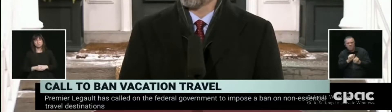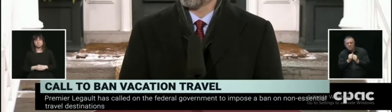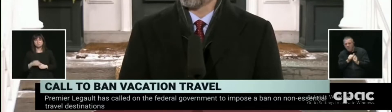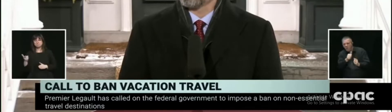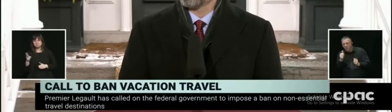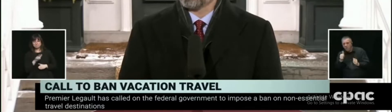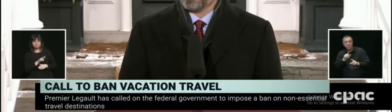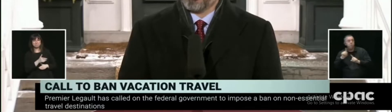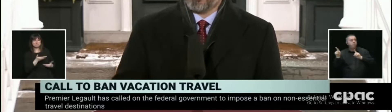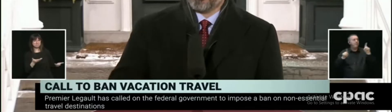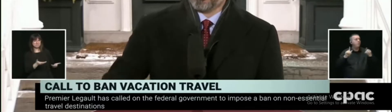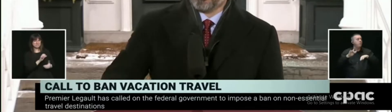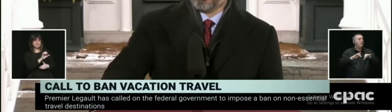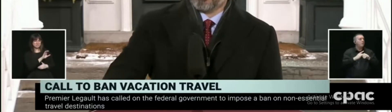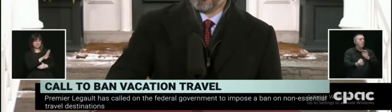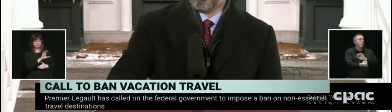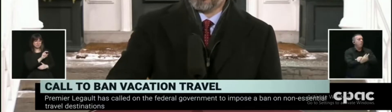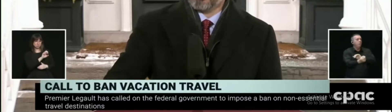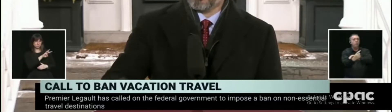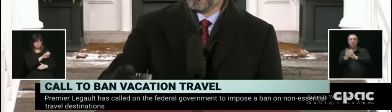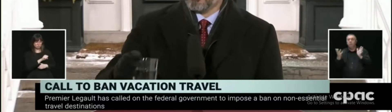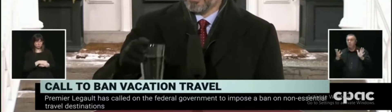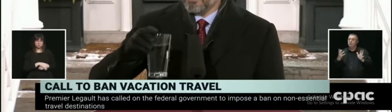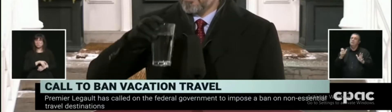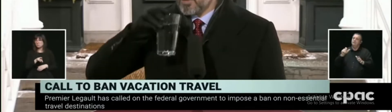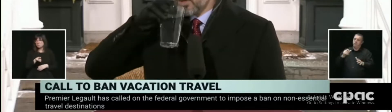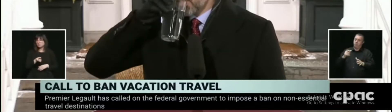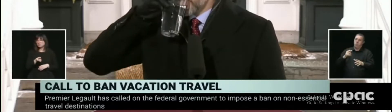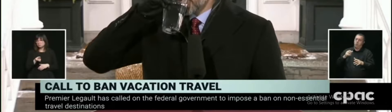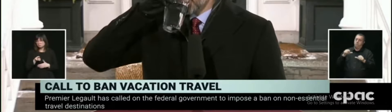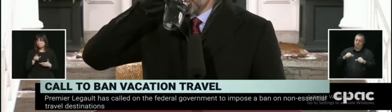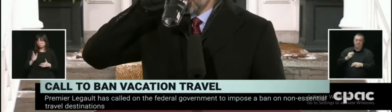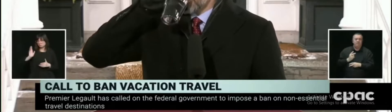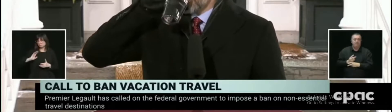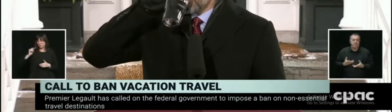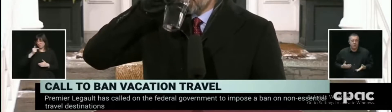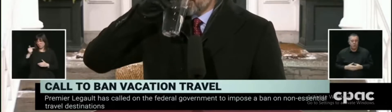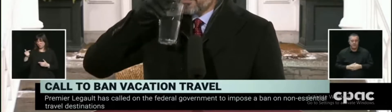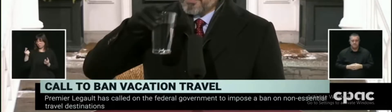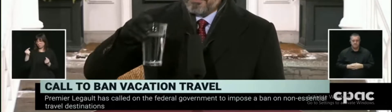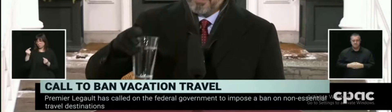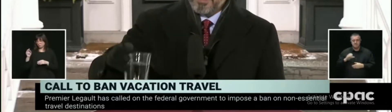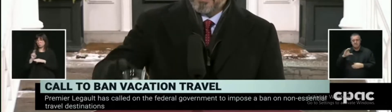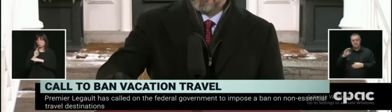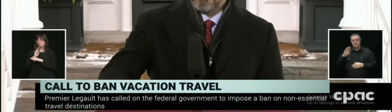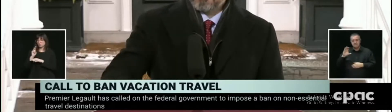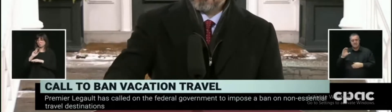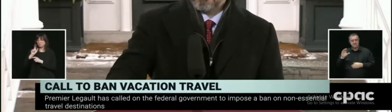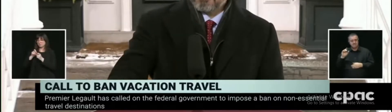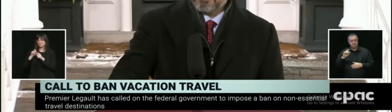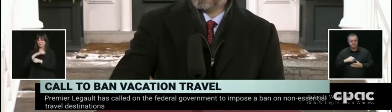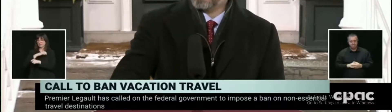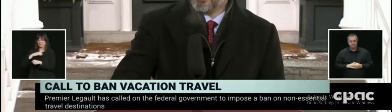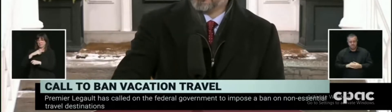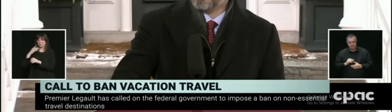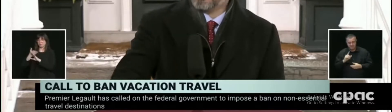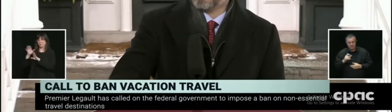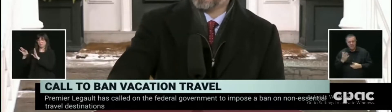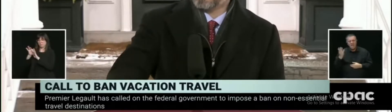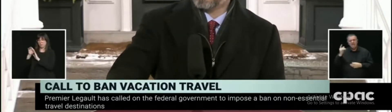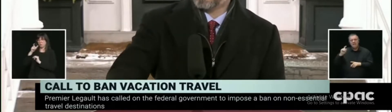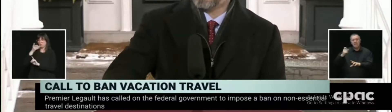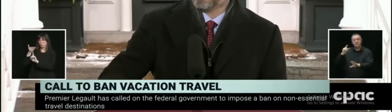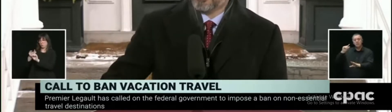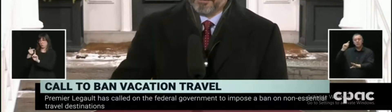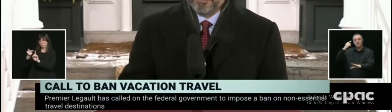Good morning, Prime Minister. Ashley Burke, CBC News. You did not use a committee like the past government to select Madame Payette as Governor General. You went with your